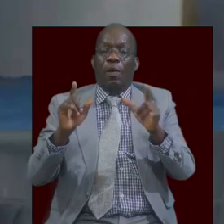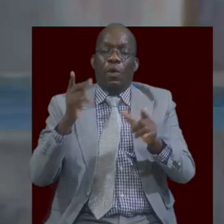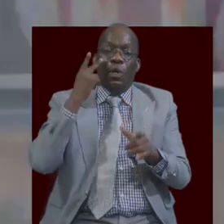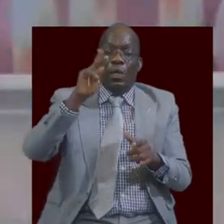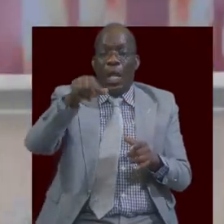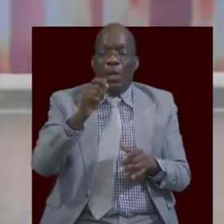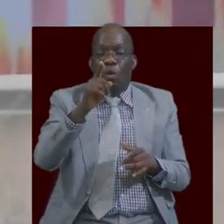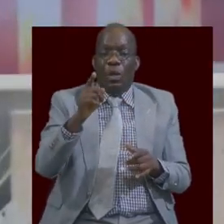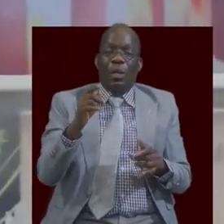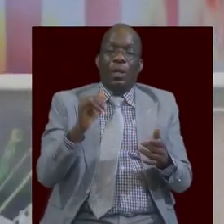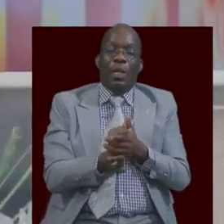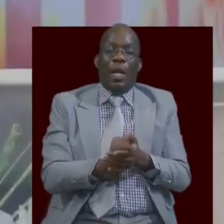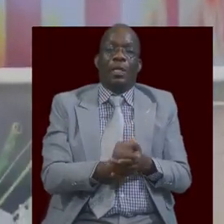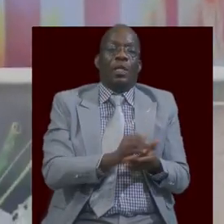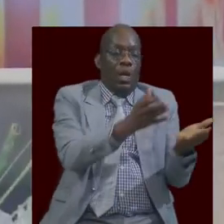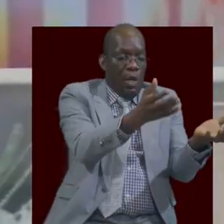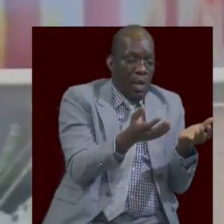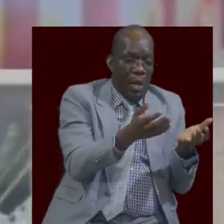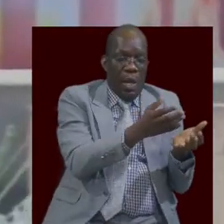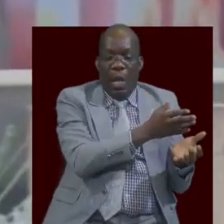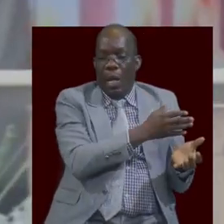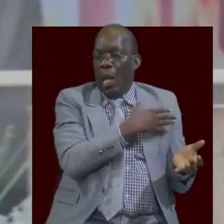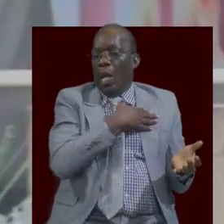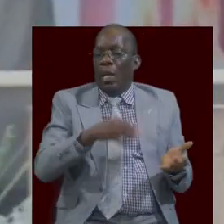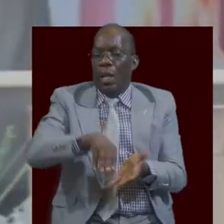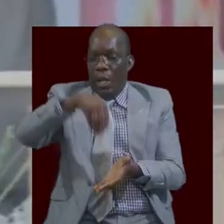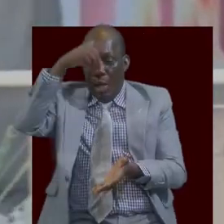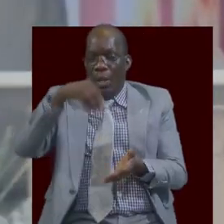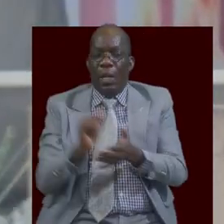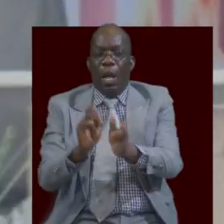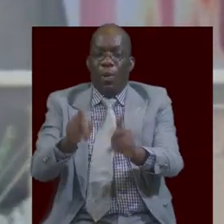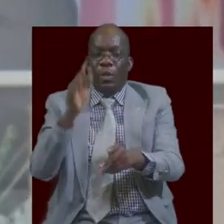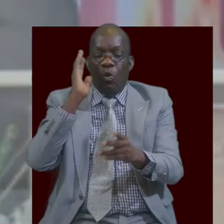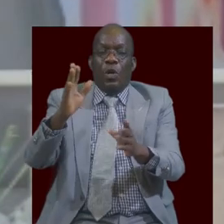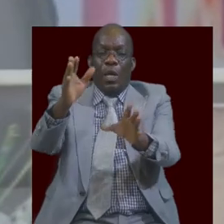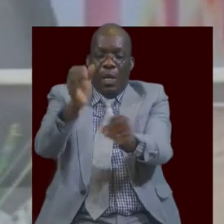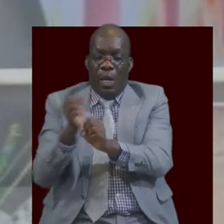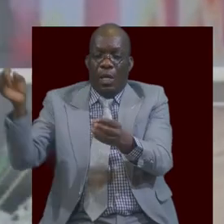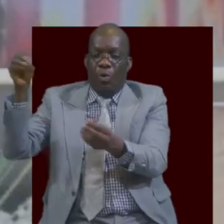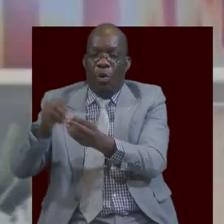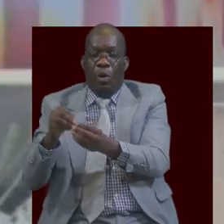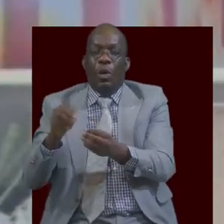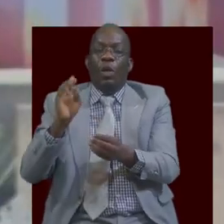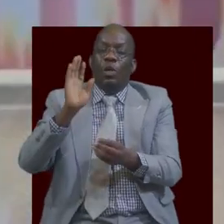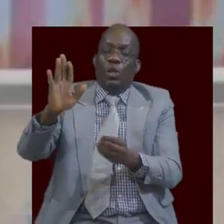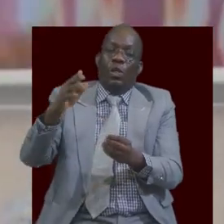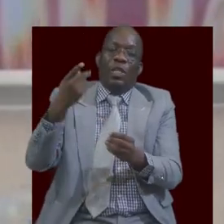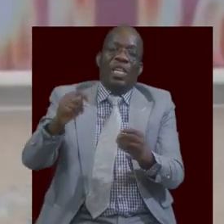and learns, he will earn more. Your earning power depends on